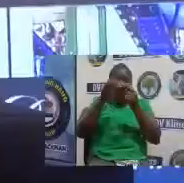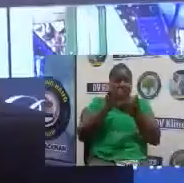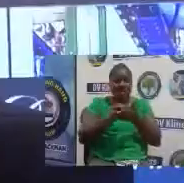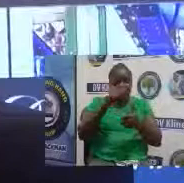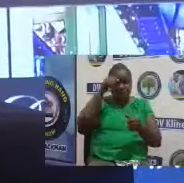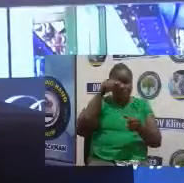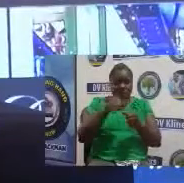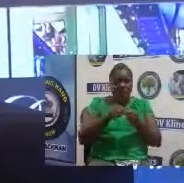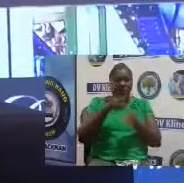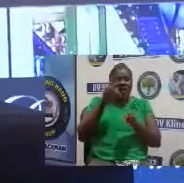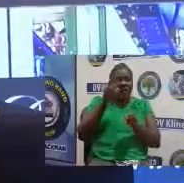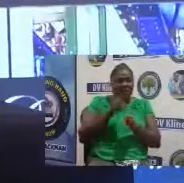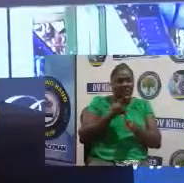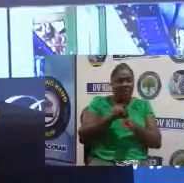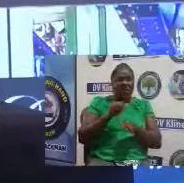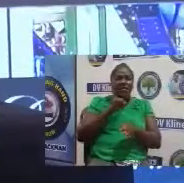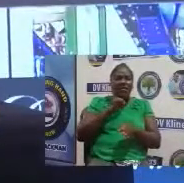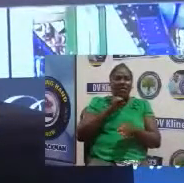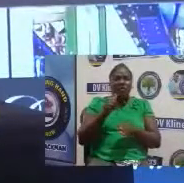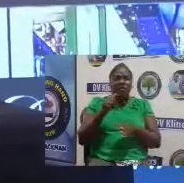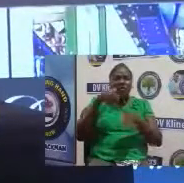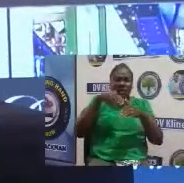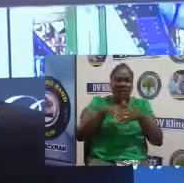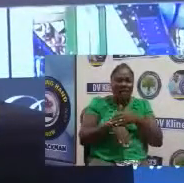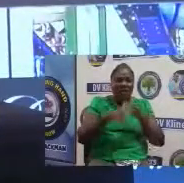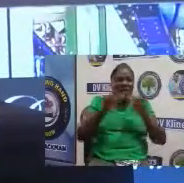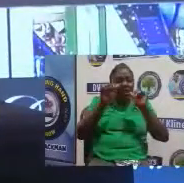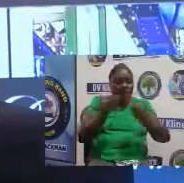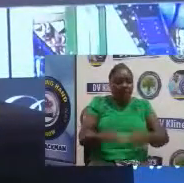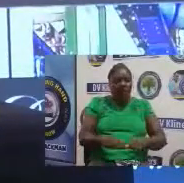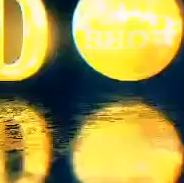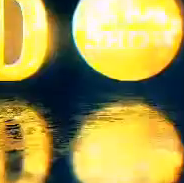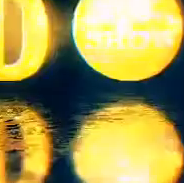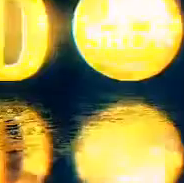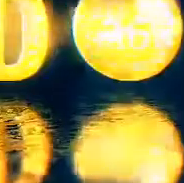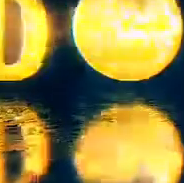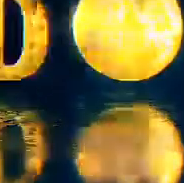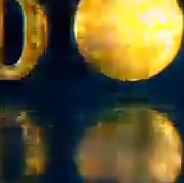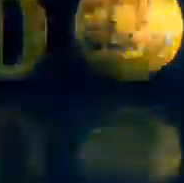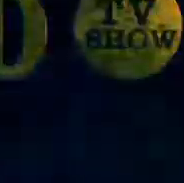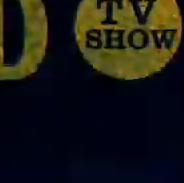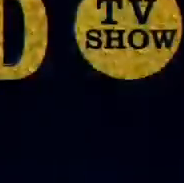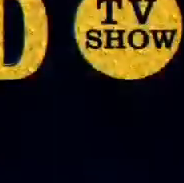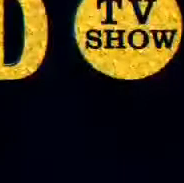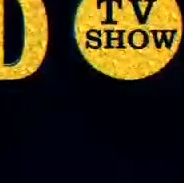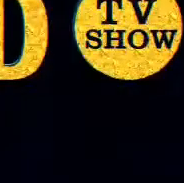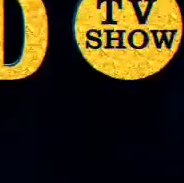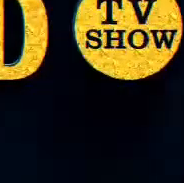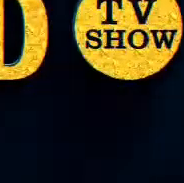nation. Remember that disability is not inability.